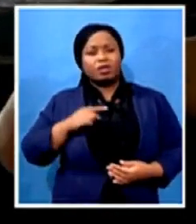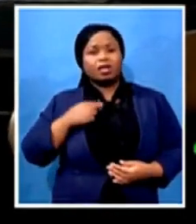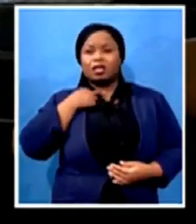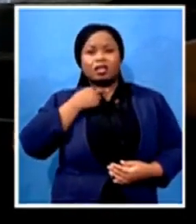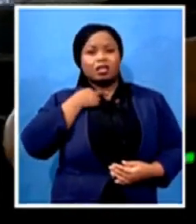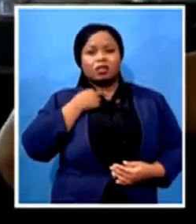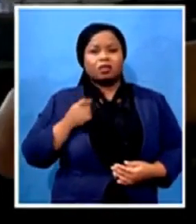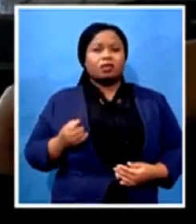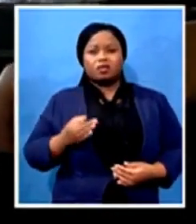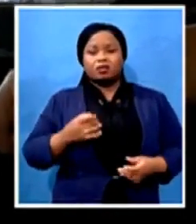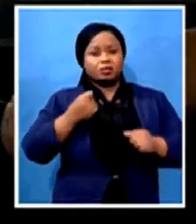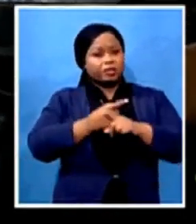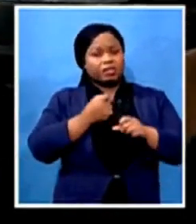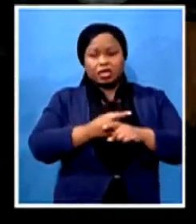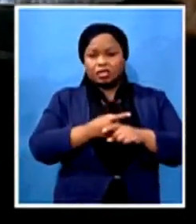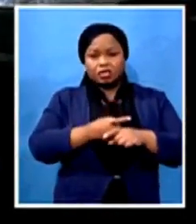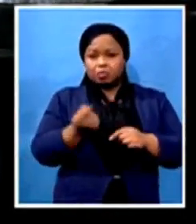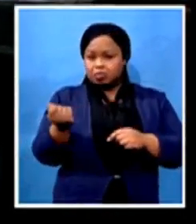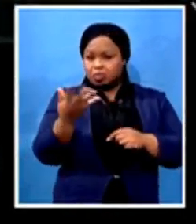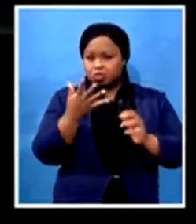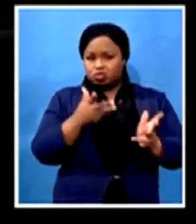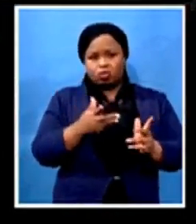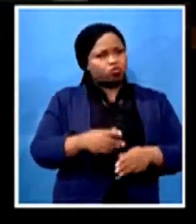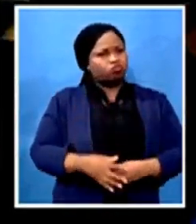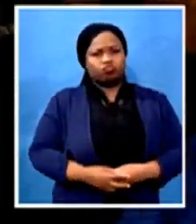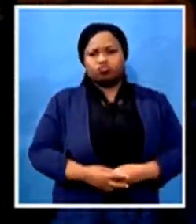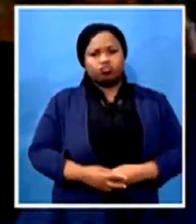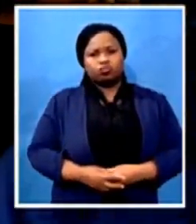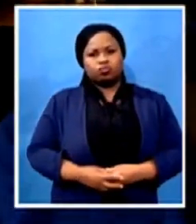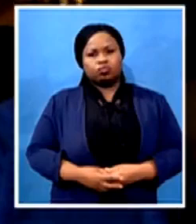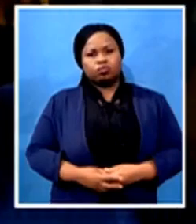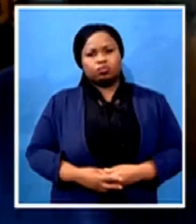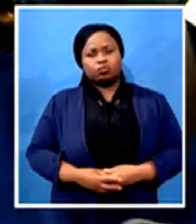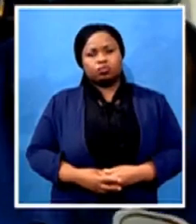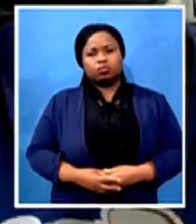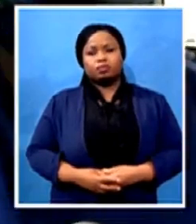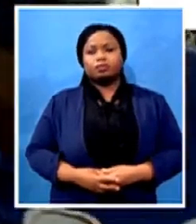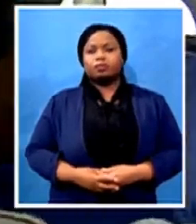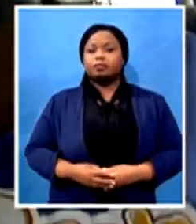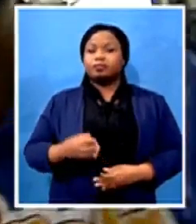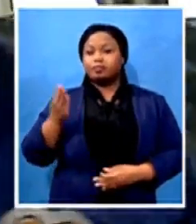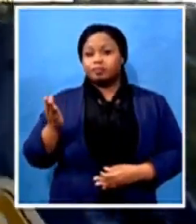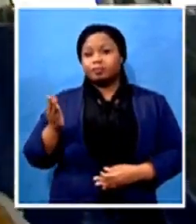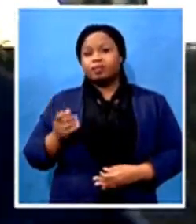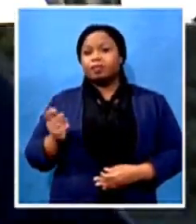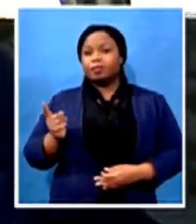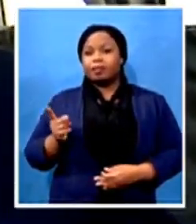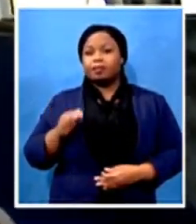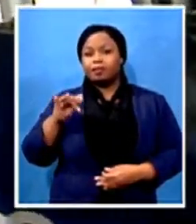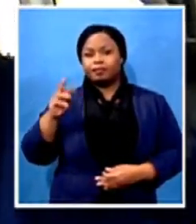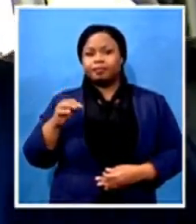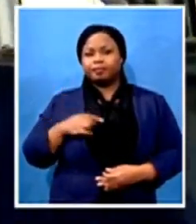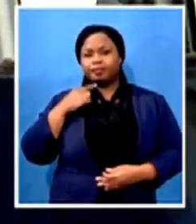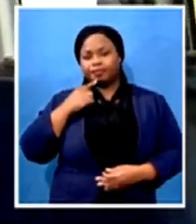ngendlela osekuyiyo nje. This one commuter Blaine, basically I think painting a picture of what will